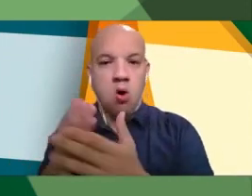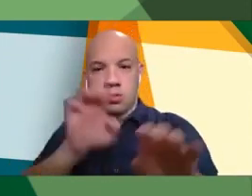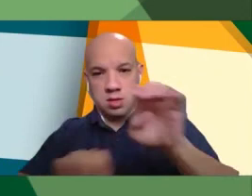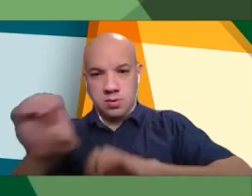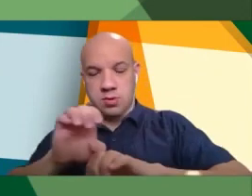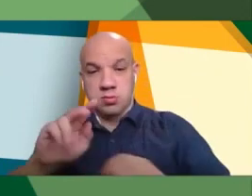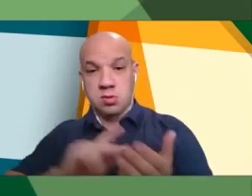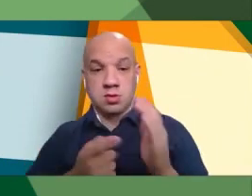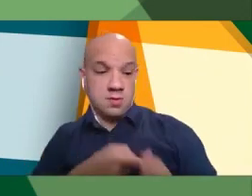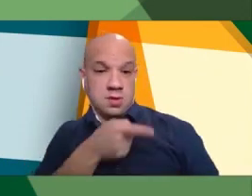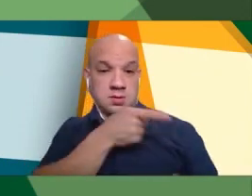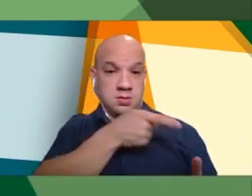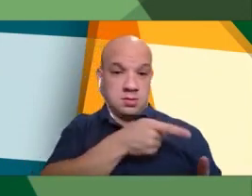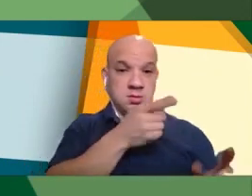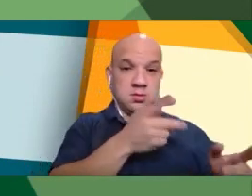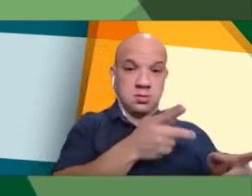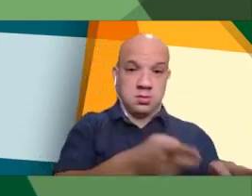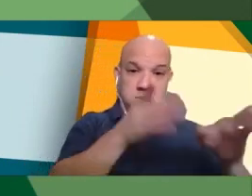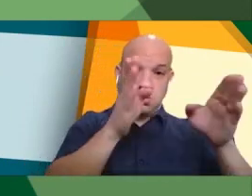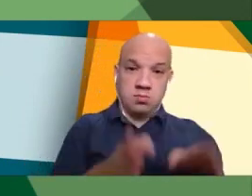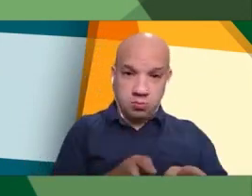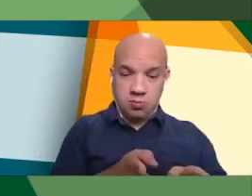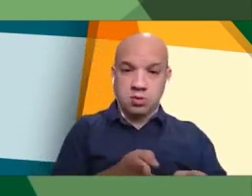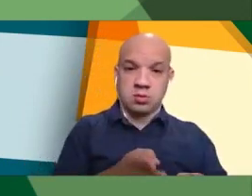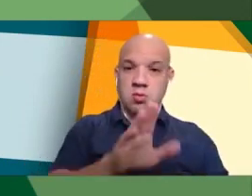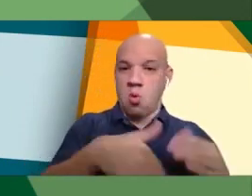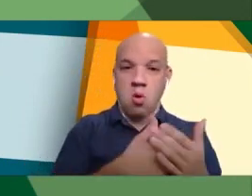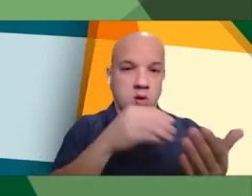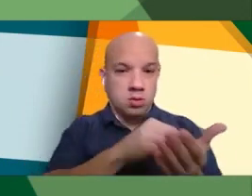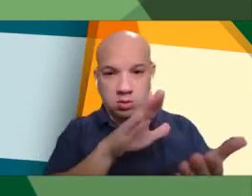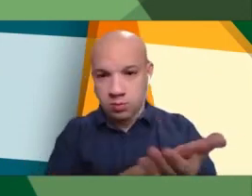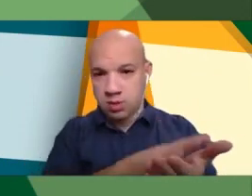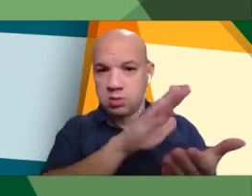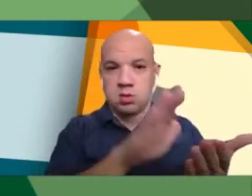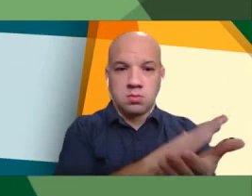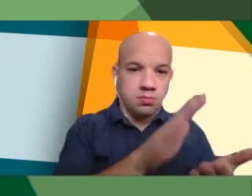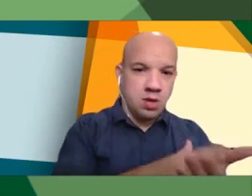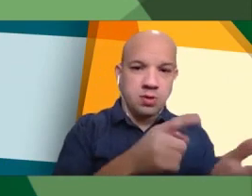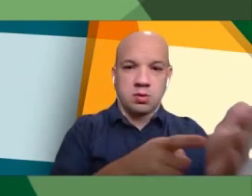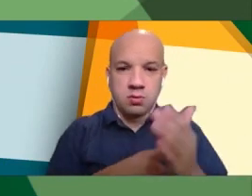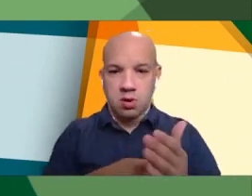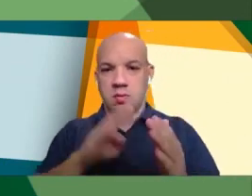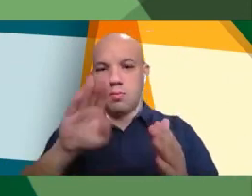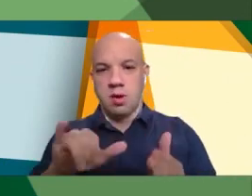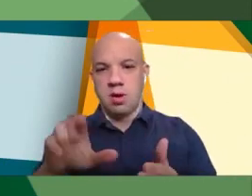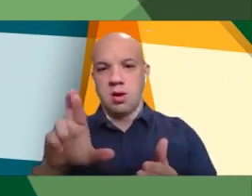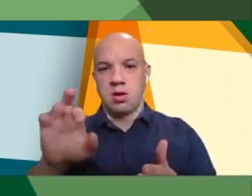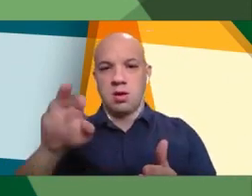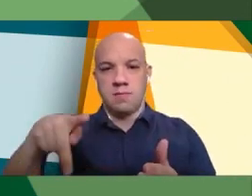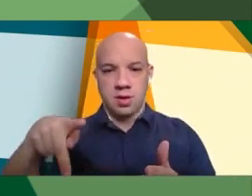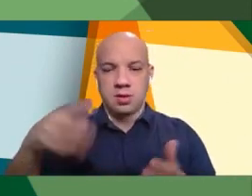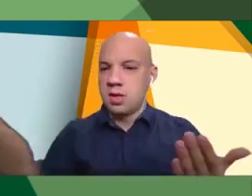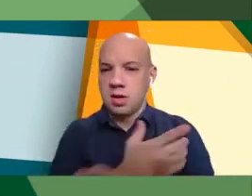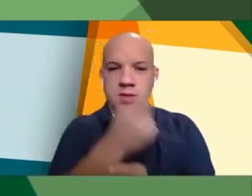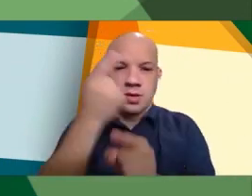proposer must assure that all documentation required by the RFP has been correctly